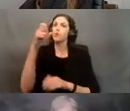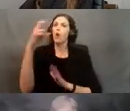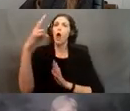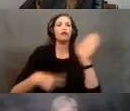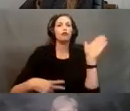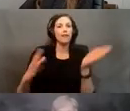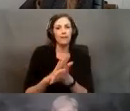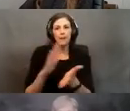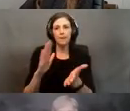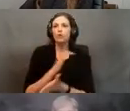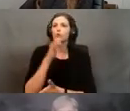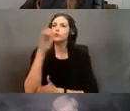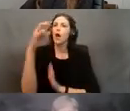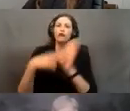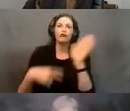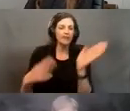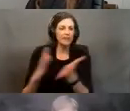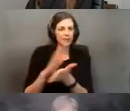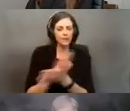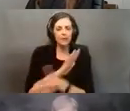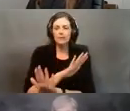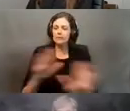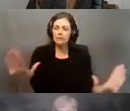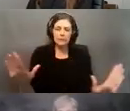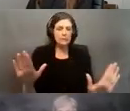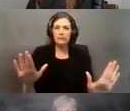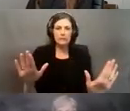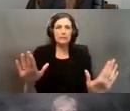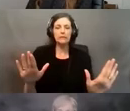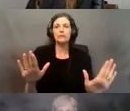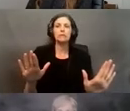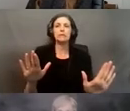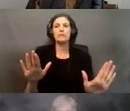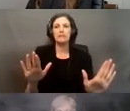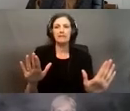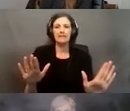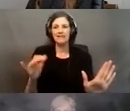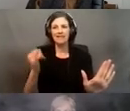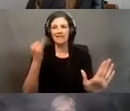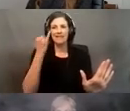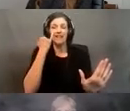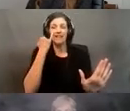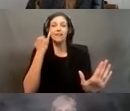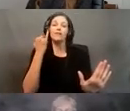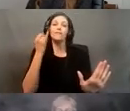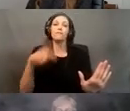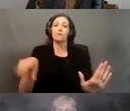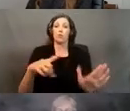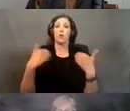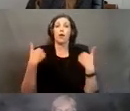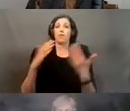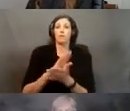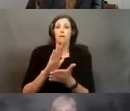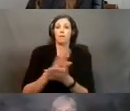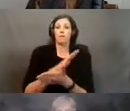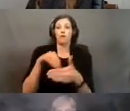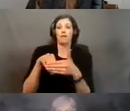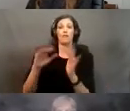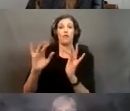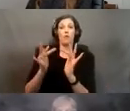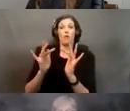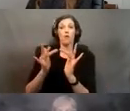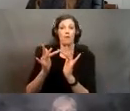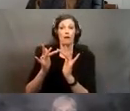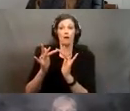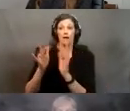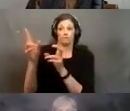do not read a paper. You persons, if you have your paper in the online paper repository can get it.